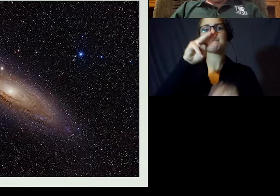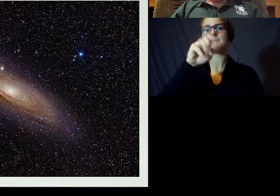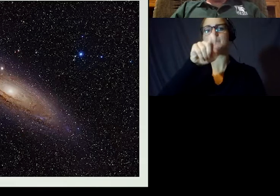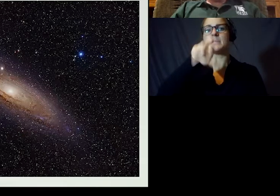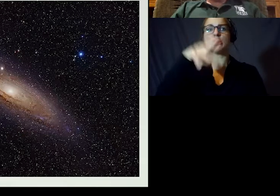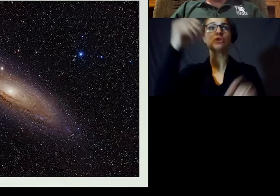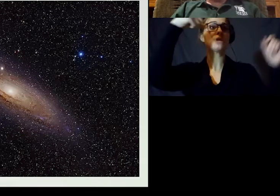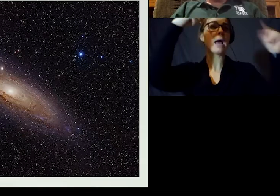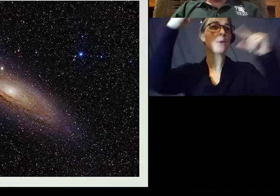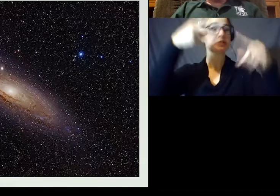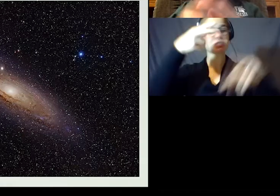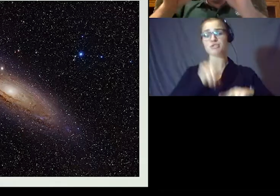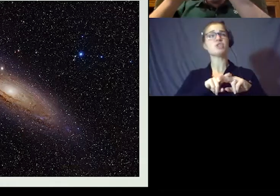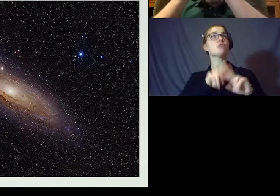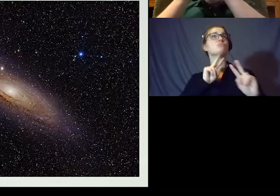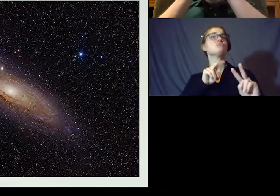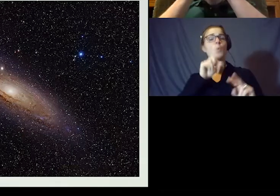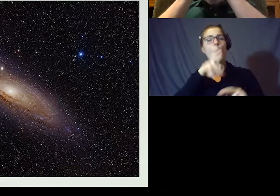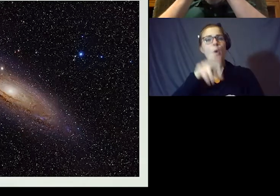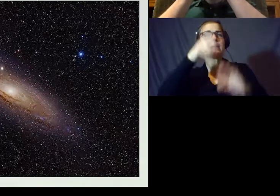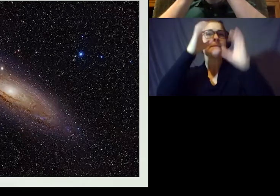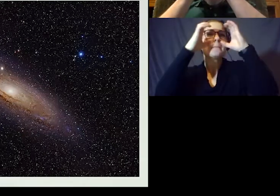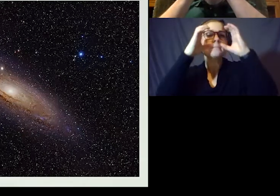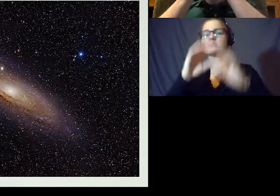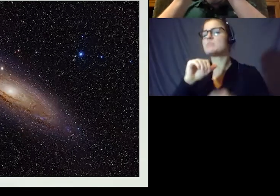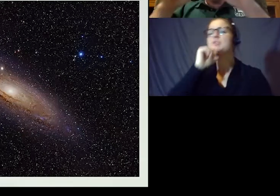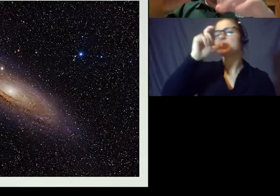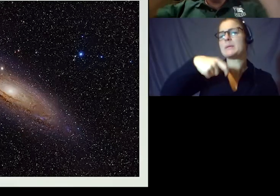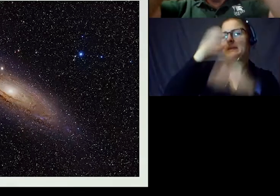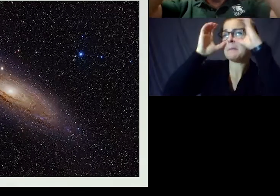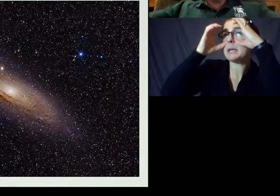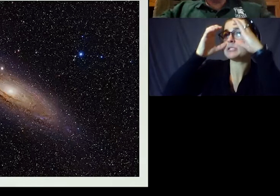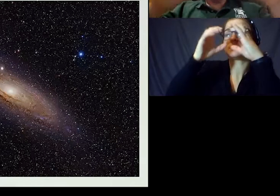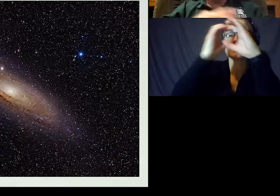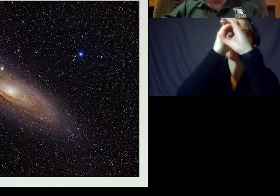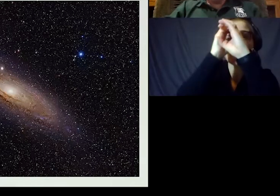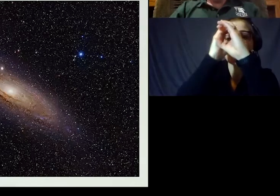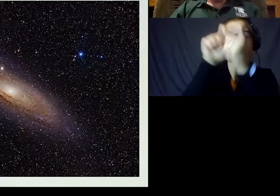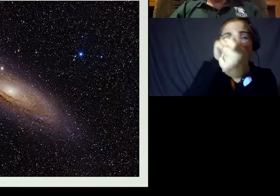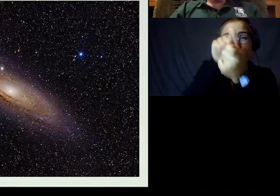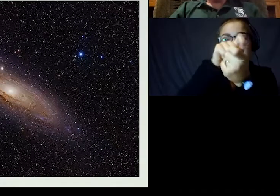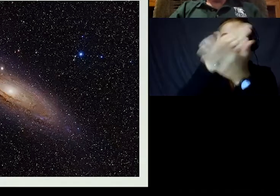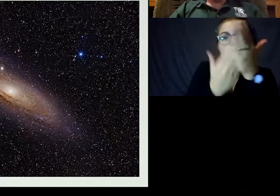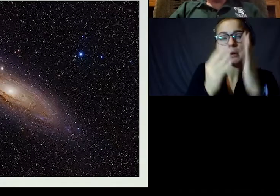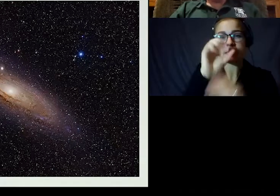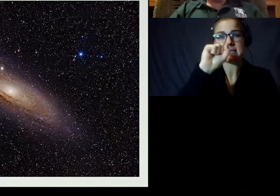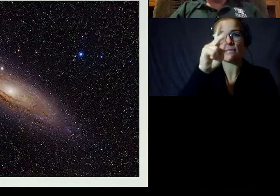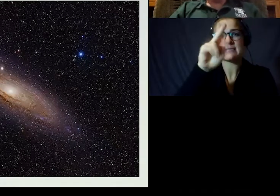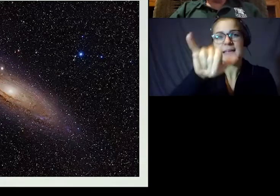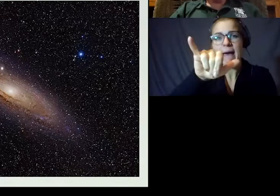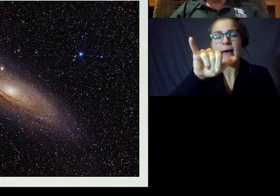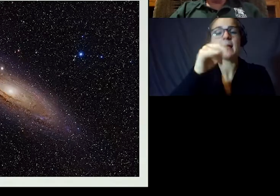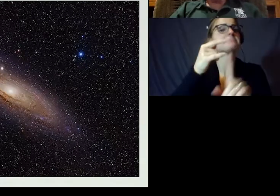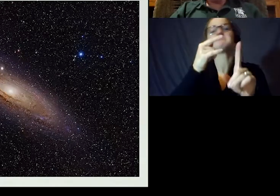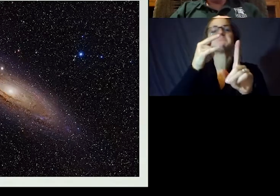binoculars? You don't need binoculars because binoculars look at a small part of the sky and meteors are shooting all over. The best thing is to